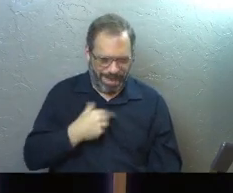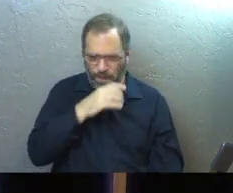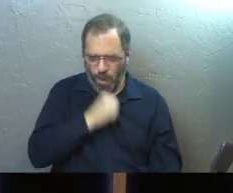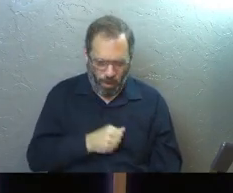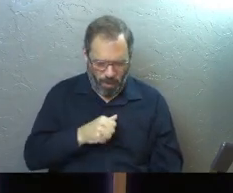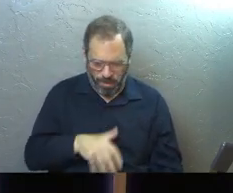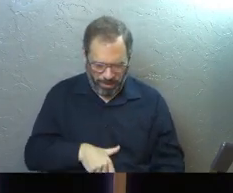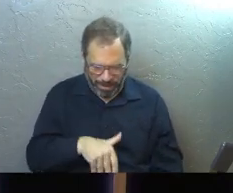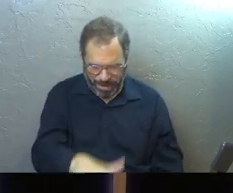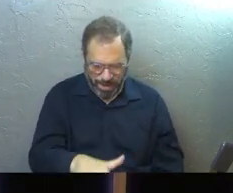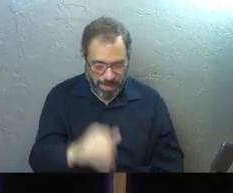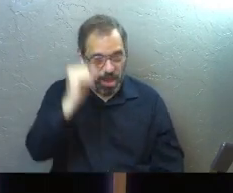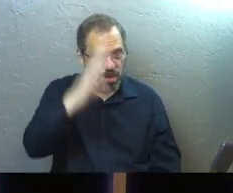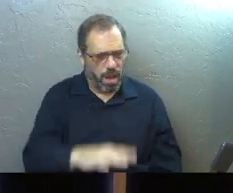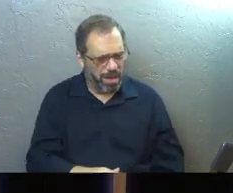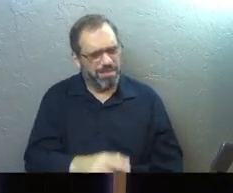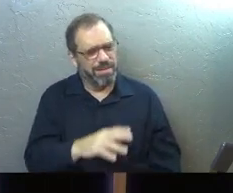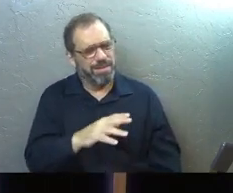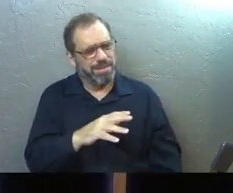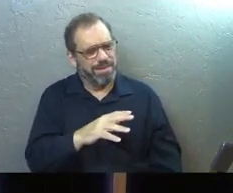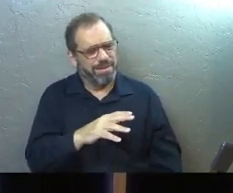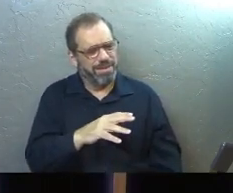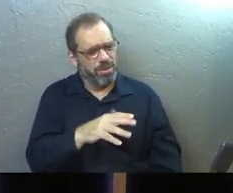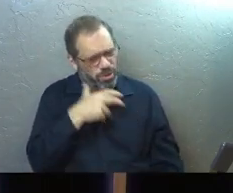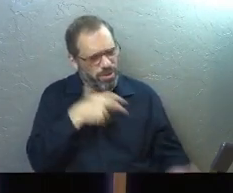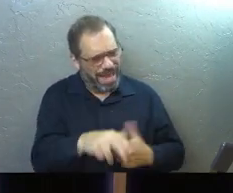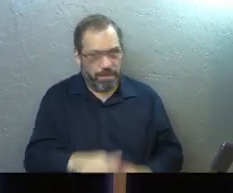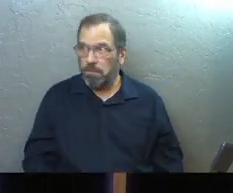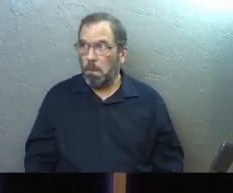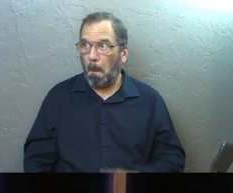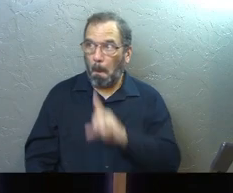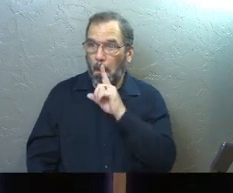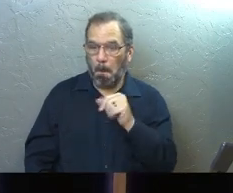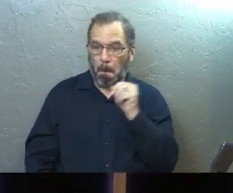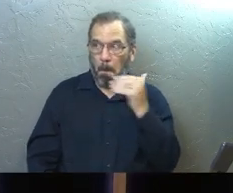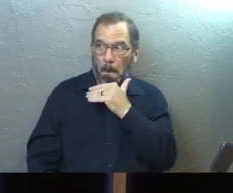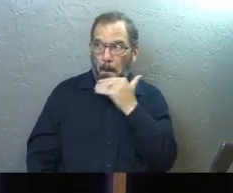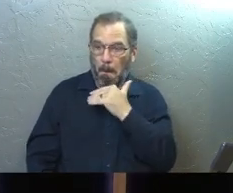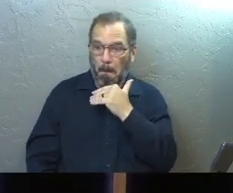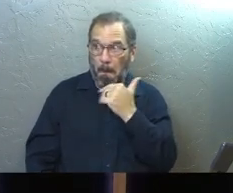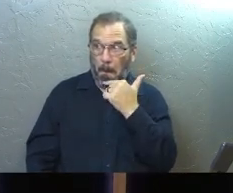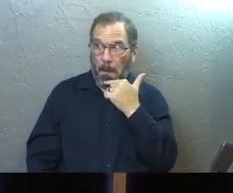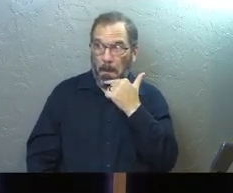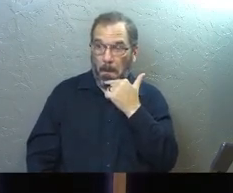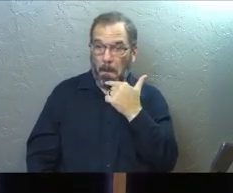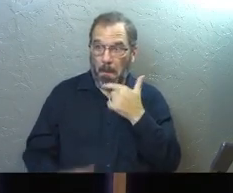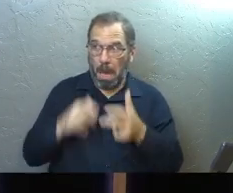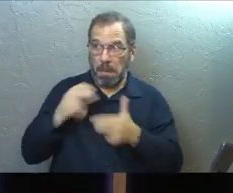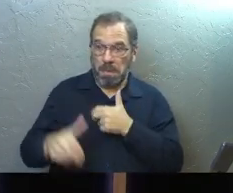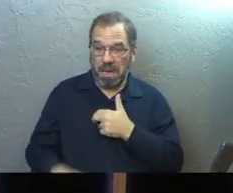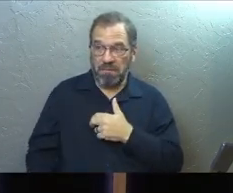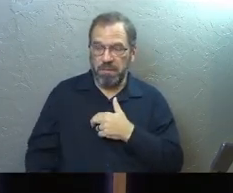And then when we laughed at God, God called us out on it, and then we lied to God about laughing at him.